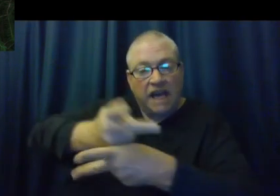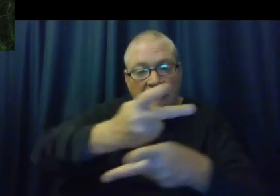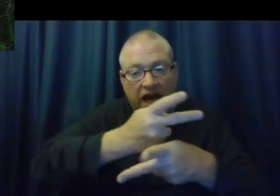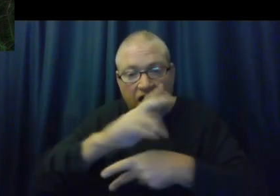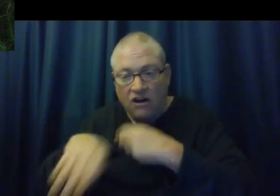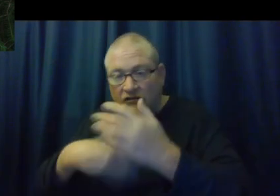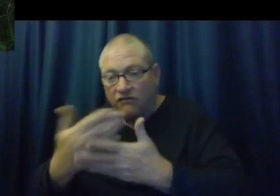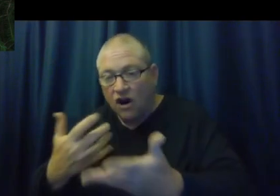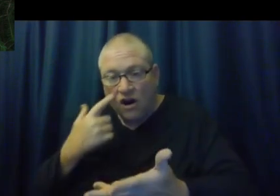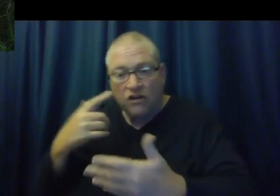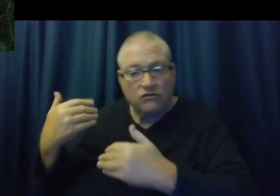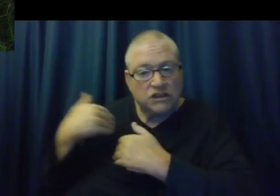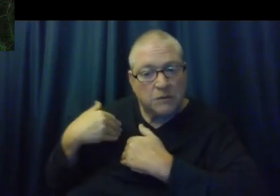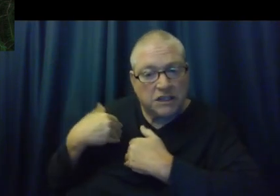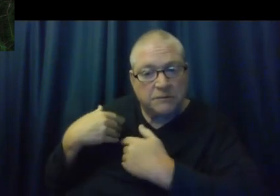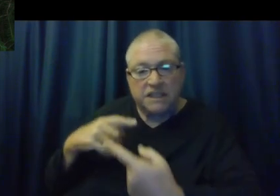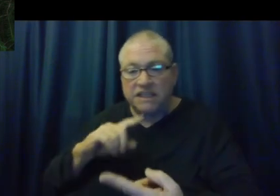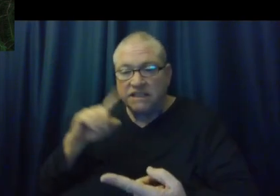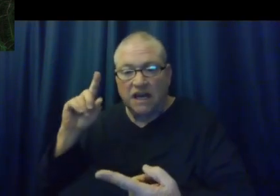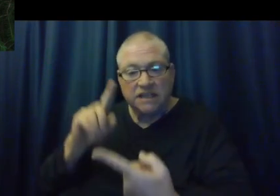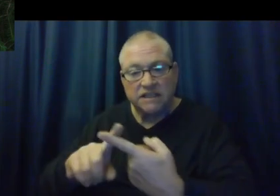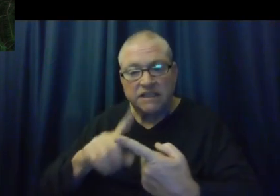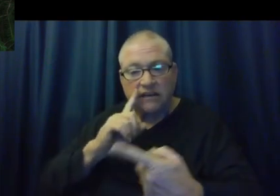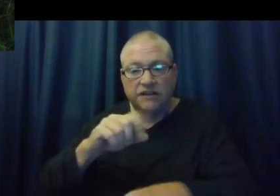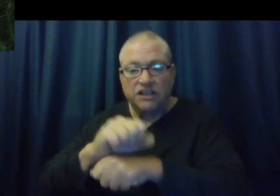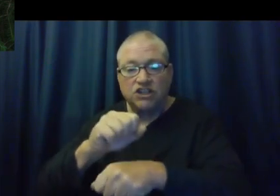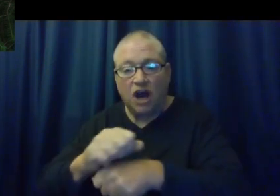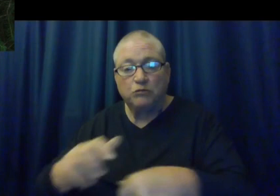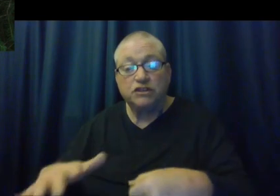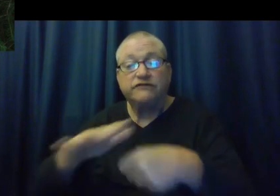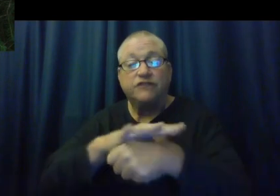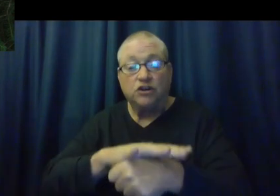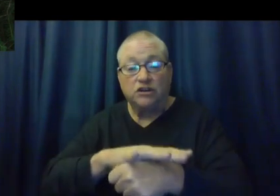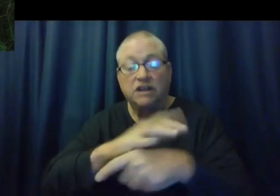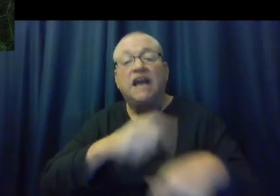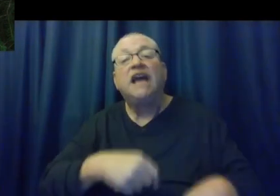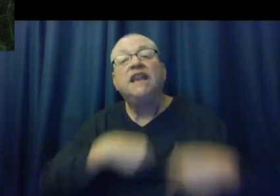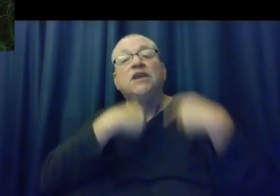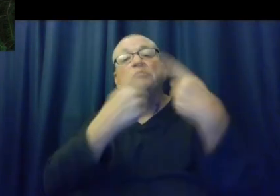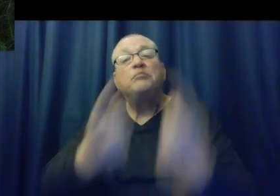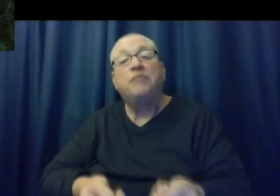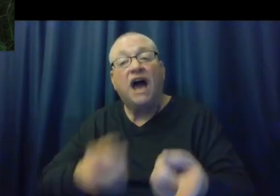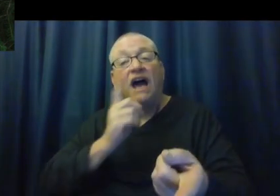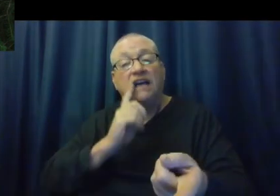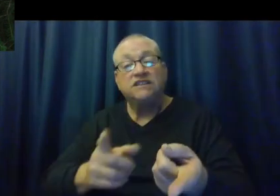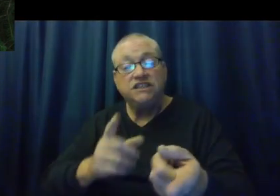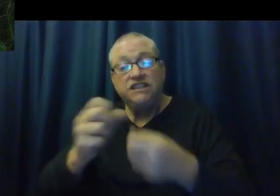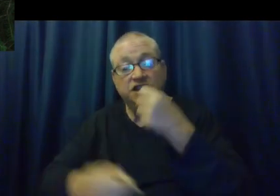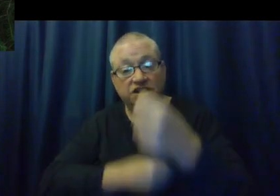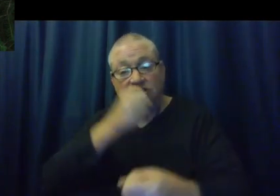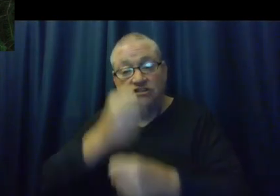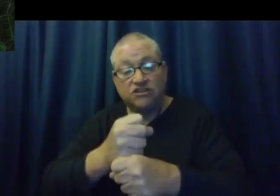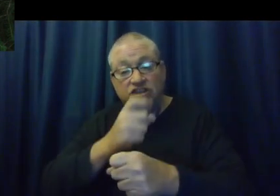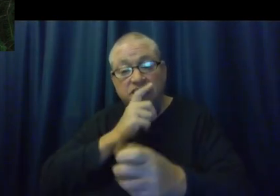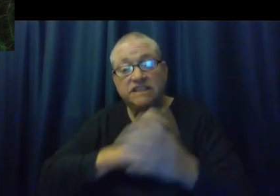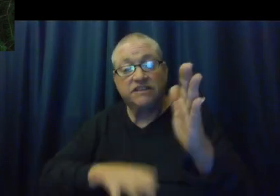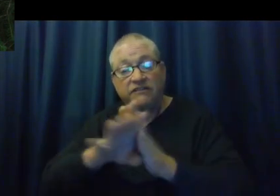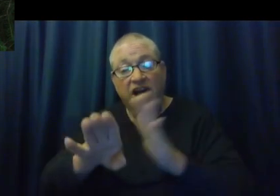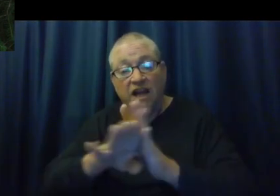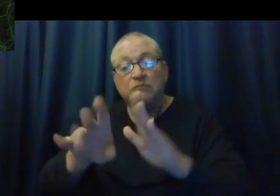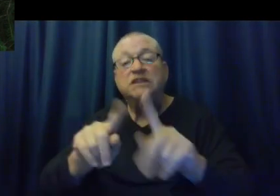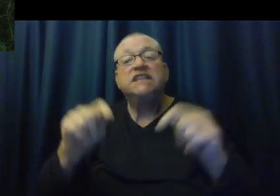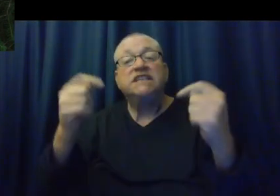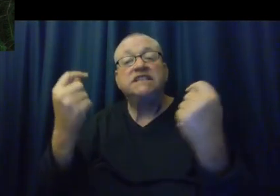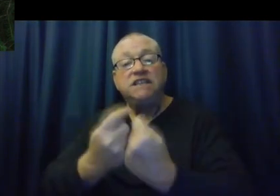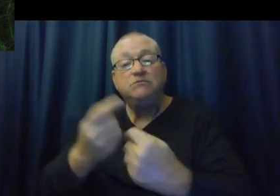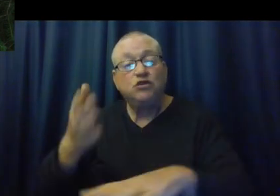department responsibilities until such time that the specialized post is filled. During the past year, she has co-led a team that developed a